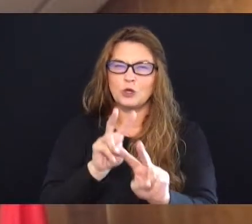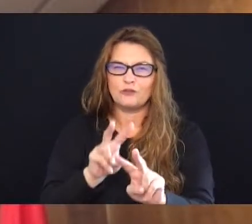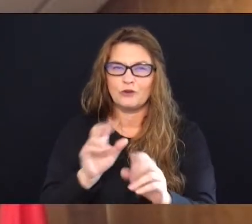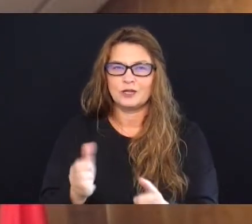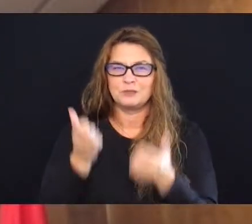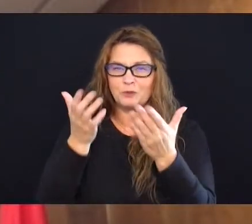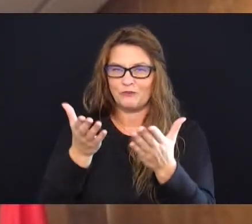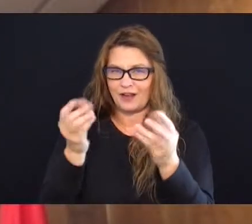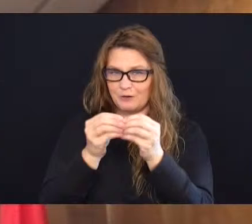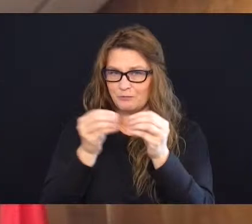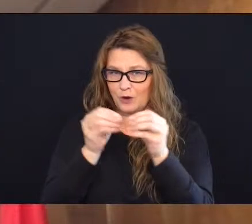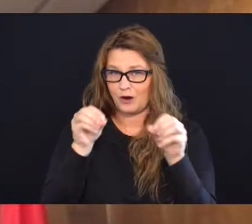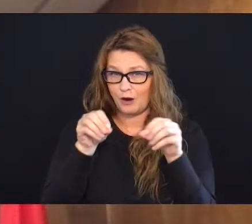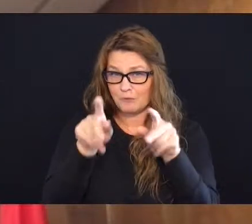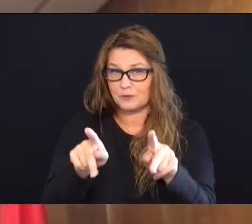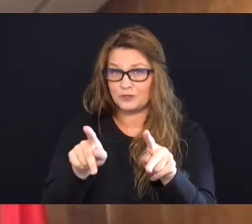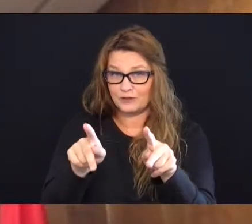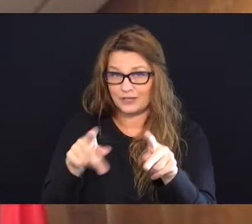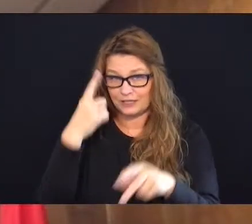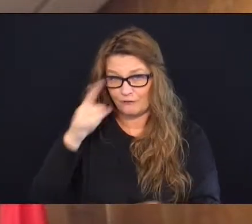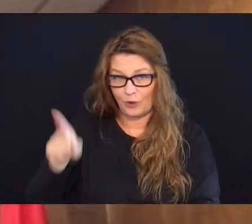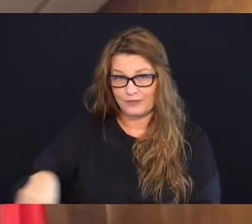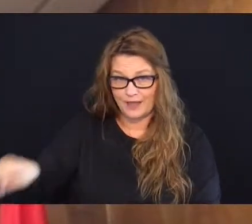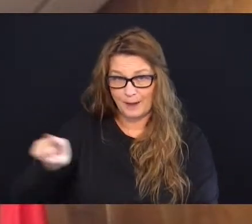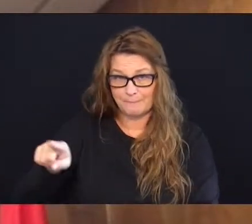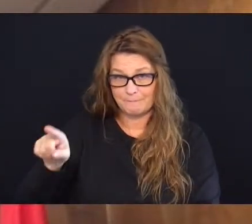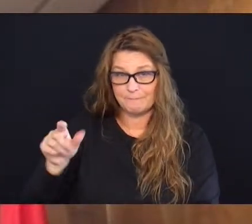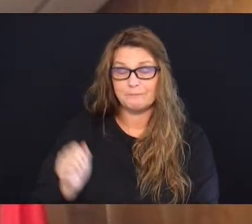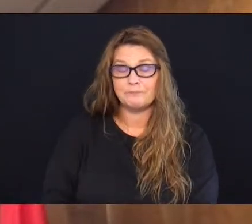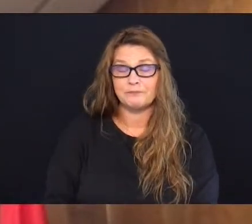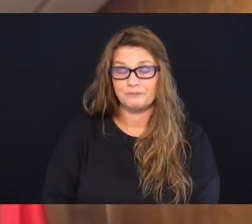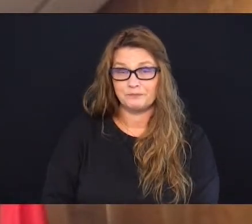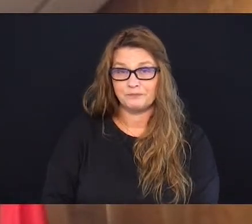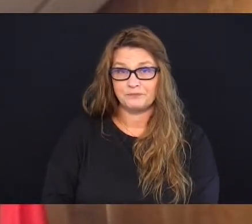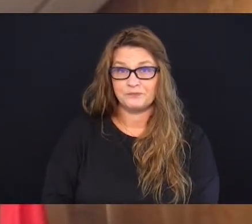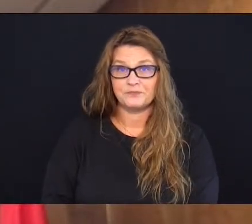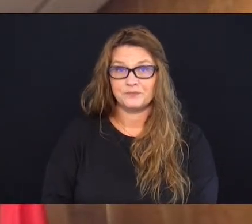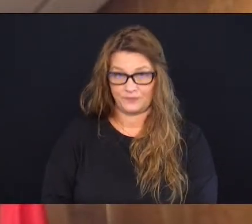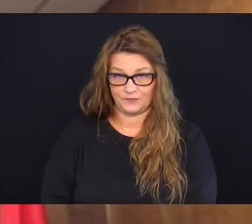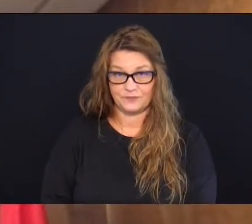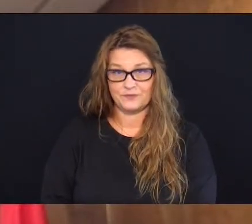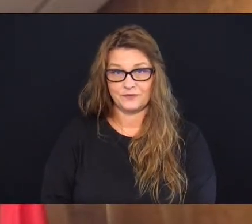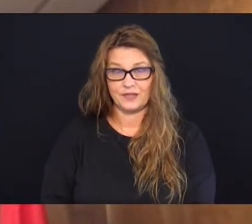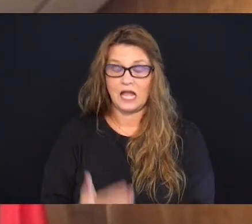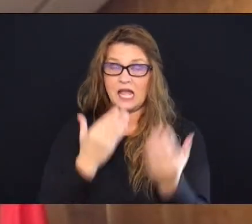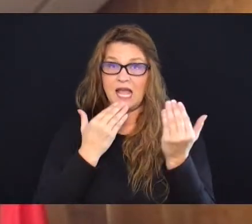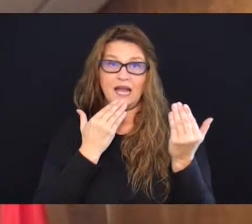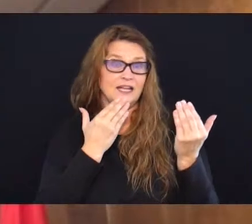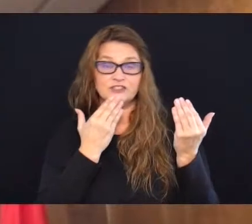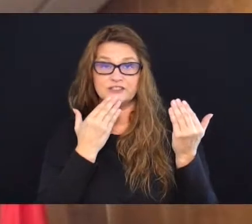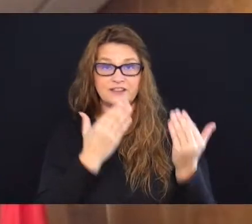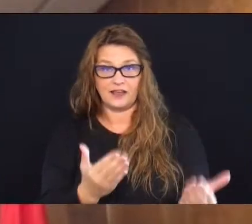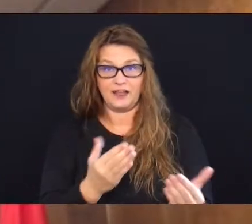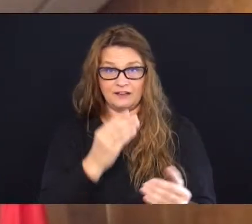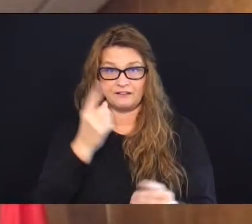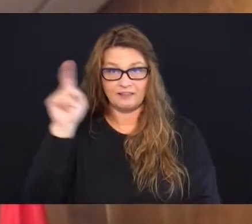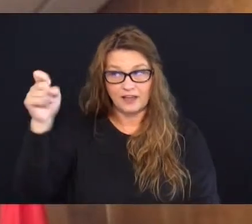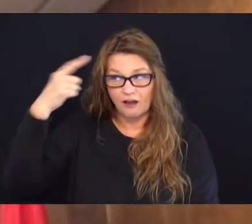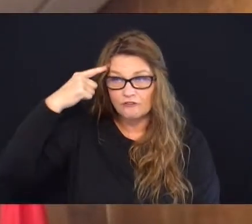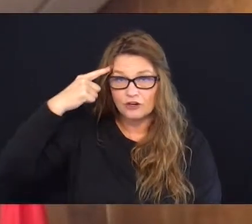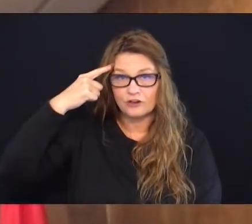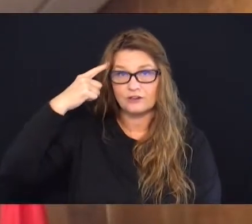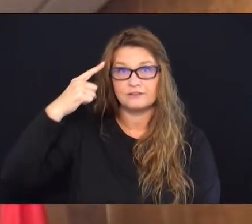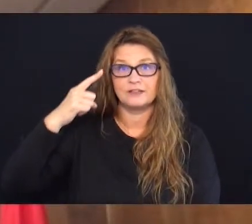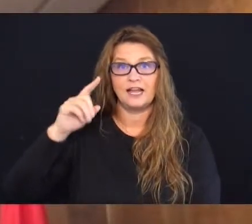that opportunity to them as well. And, I just can't thank the governor and the entire pandemic leadership